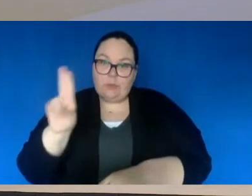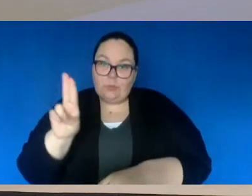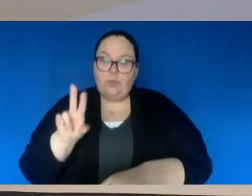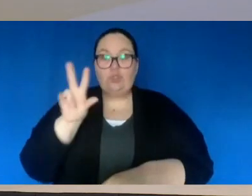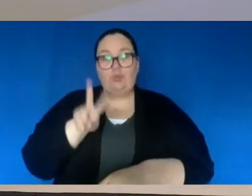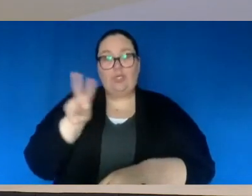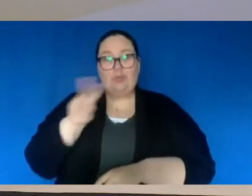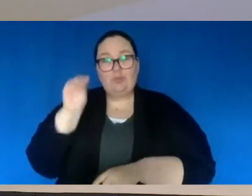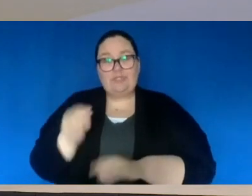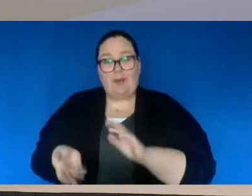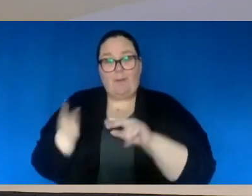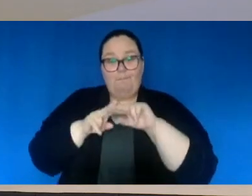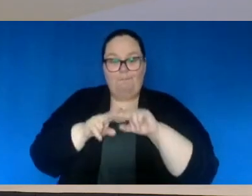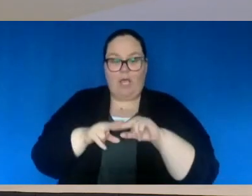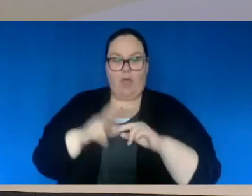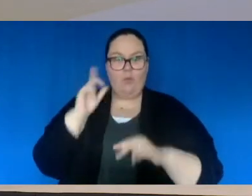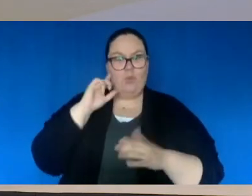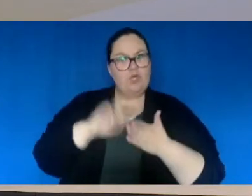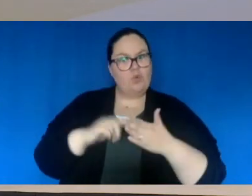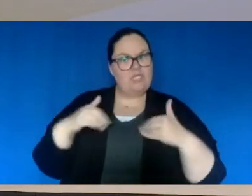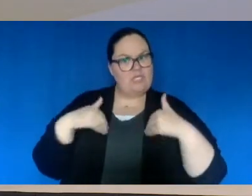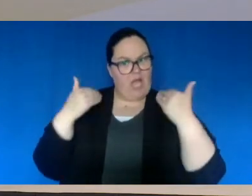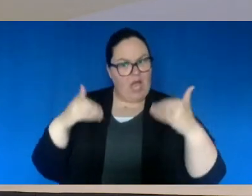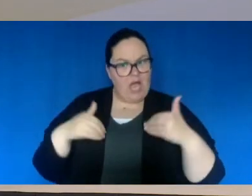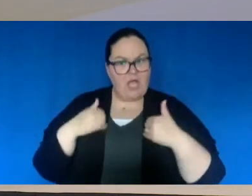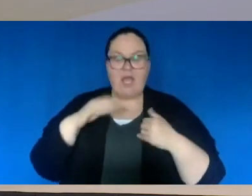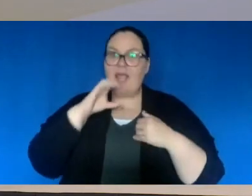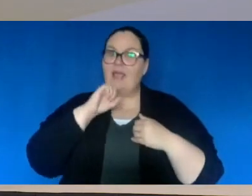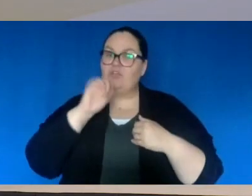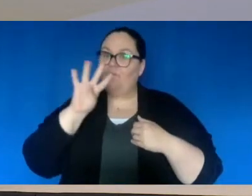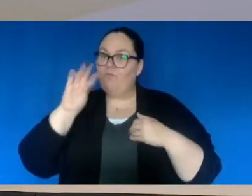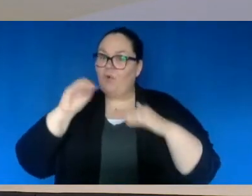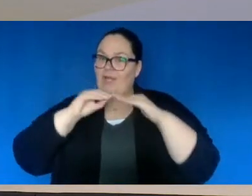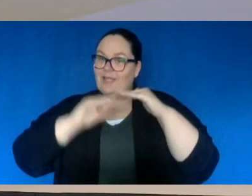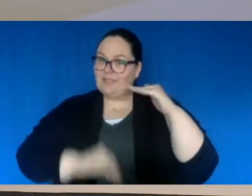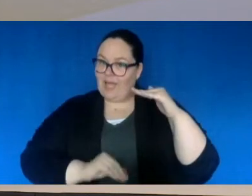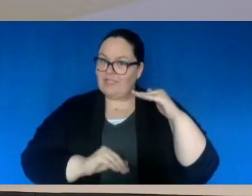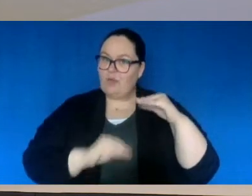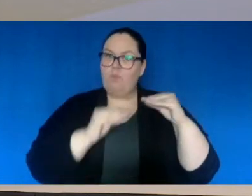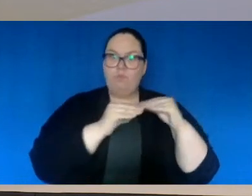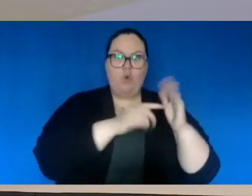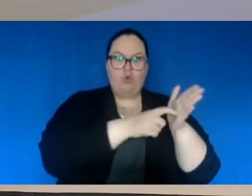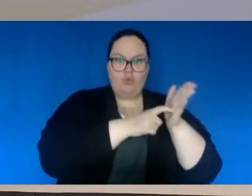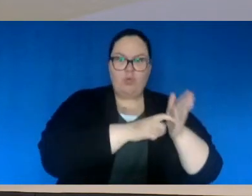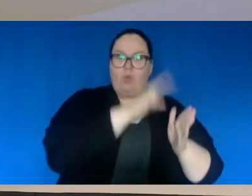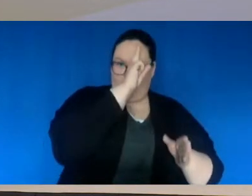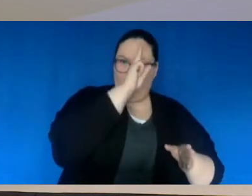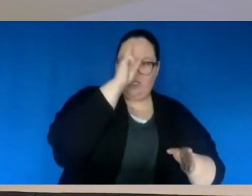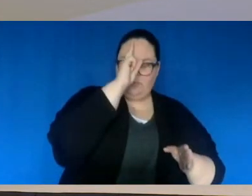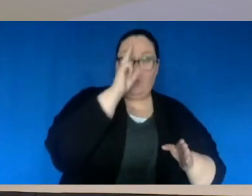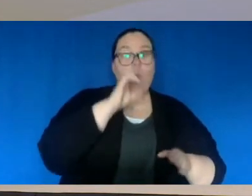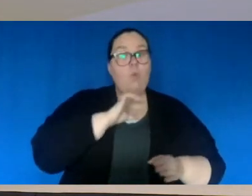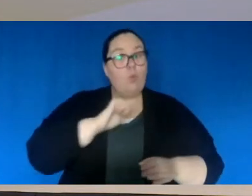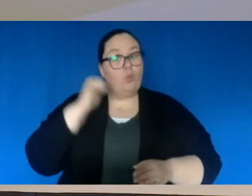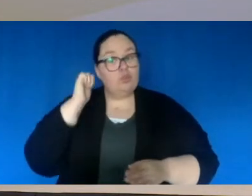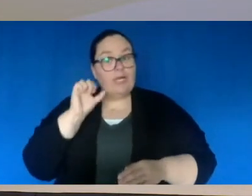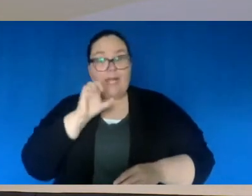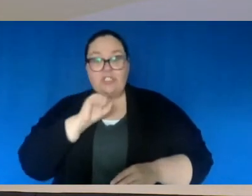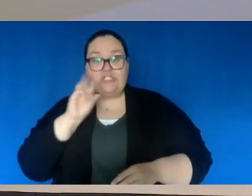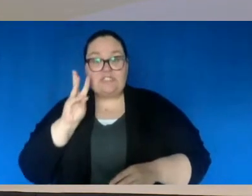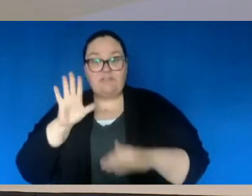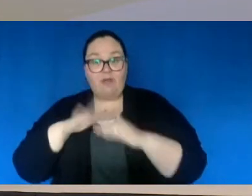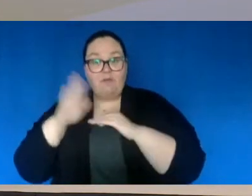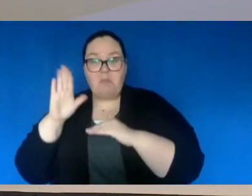related hospitalizations in people under the age of 40 and a decreasing trend in the need for hospital care for cases over the age of